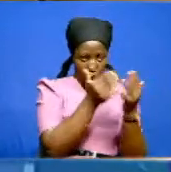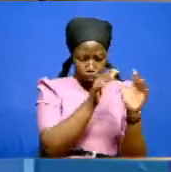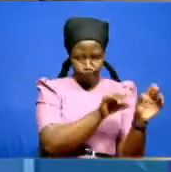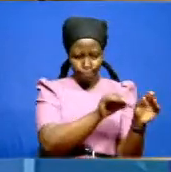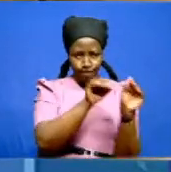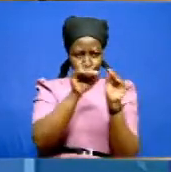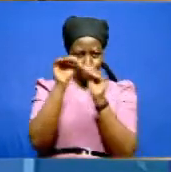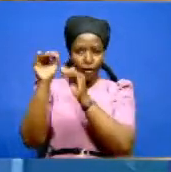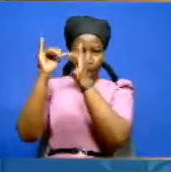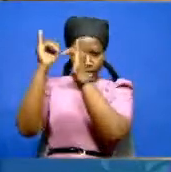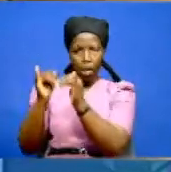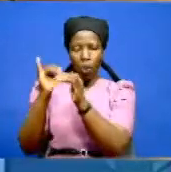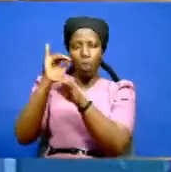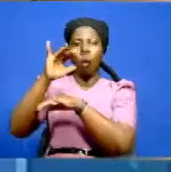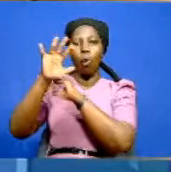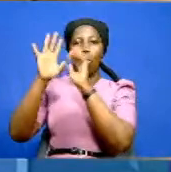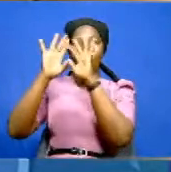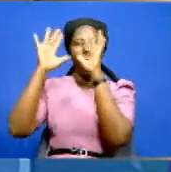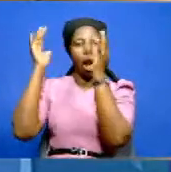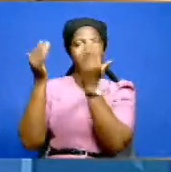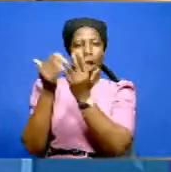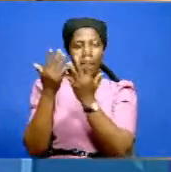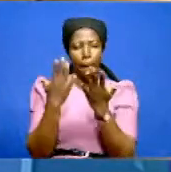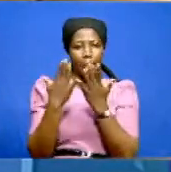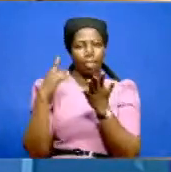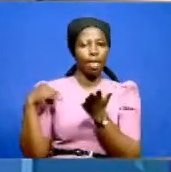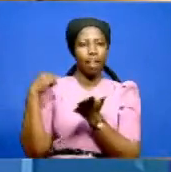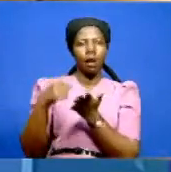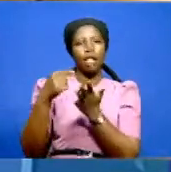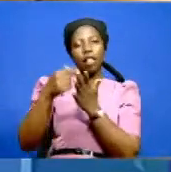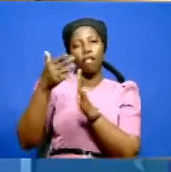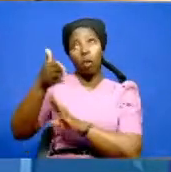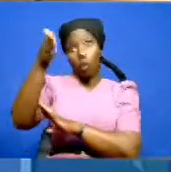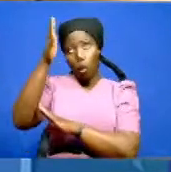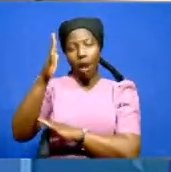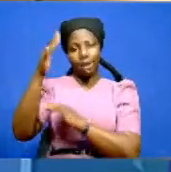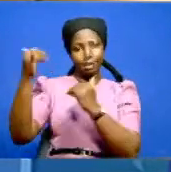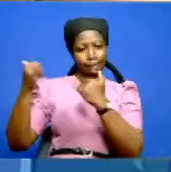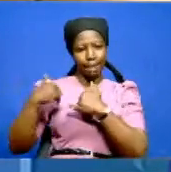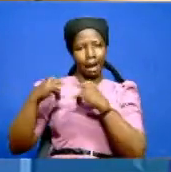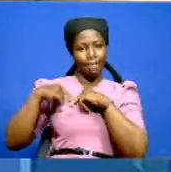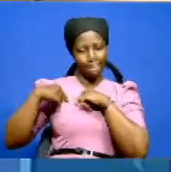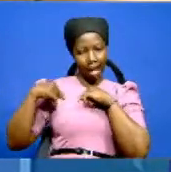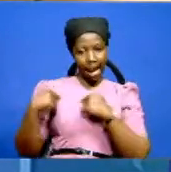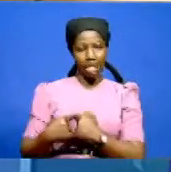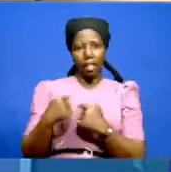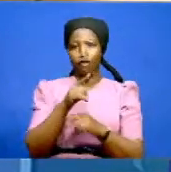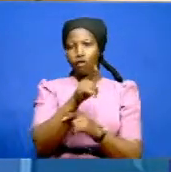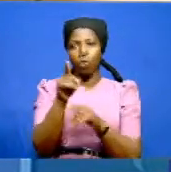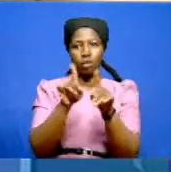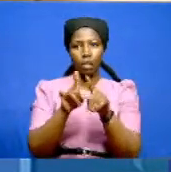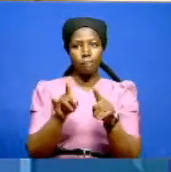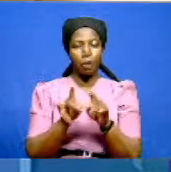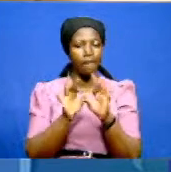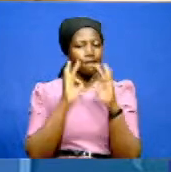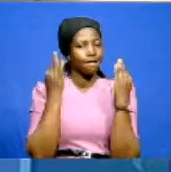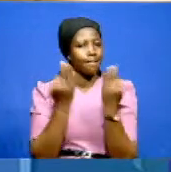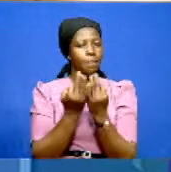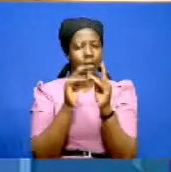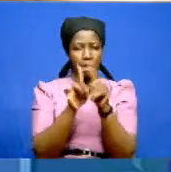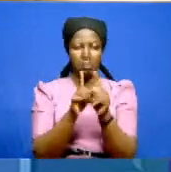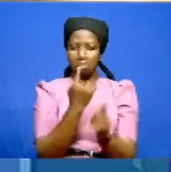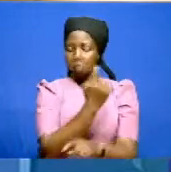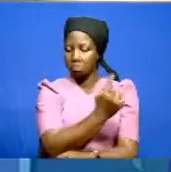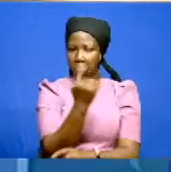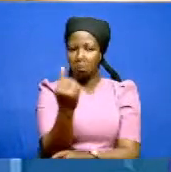world, we are going. May the grace of God abide in the hearts of you as a family and of each one of